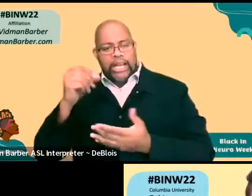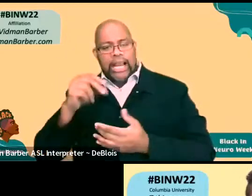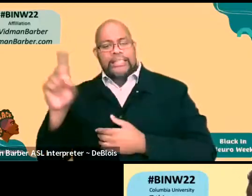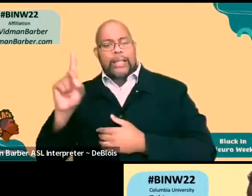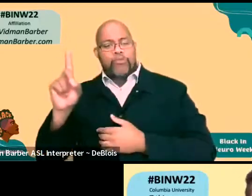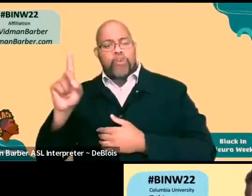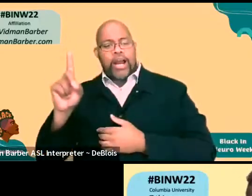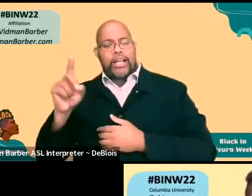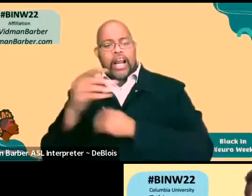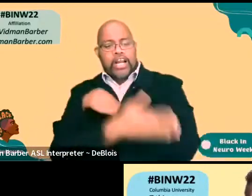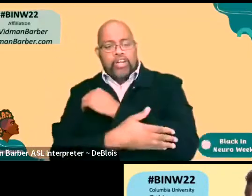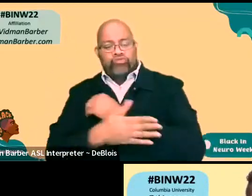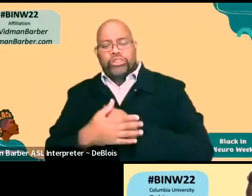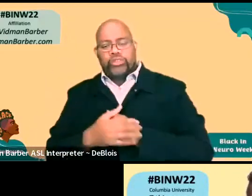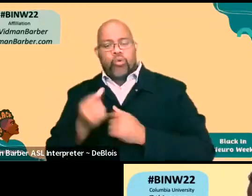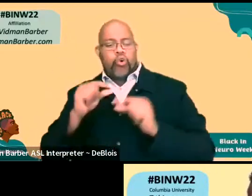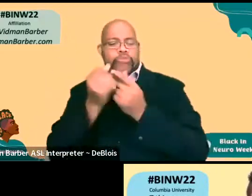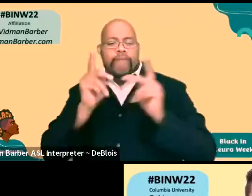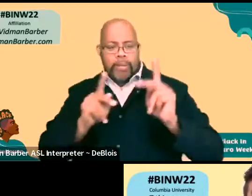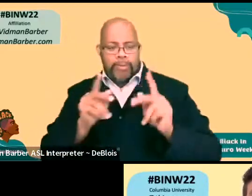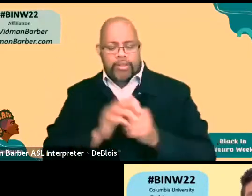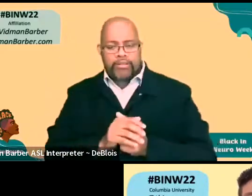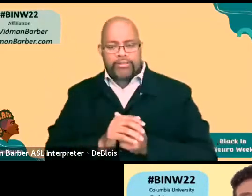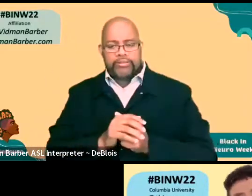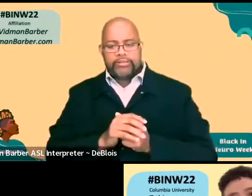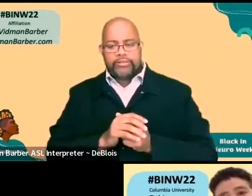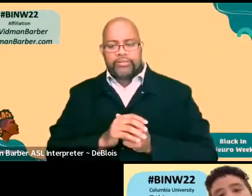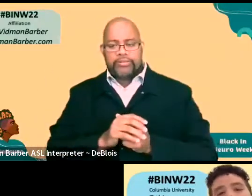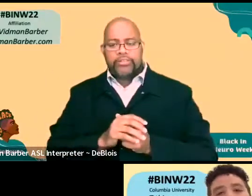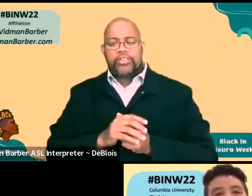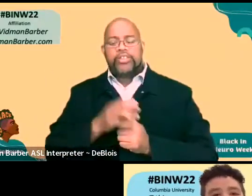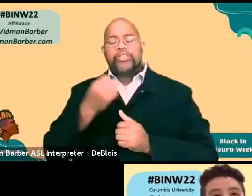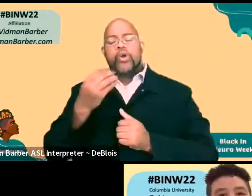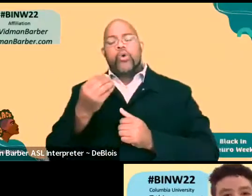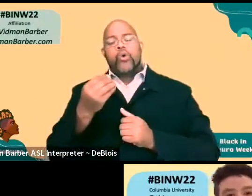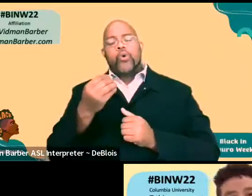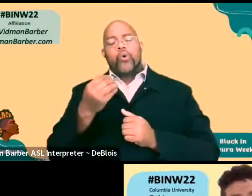democratic nations, right? Or groups of people. And so,